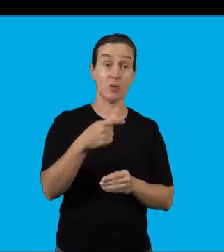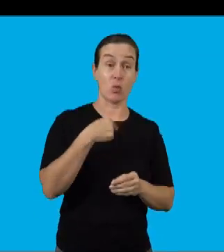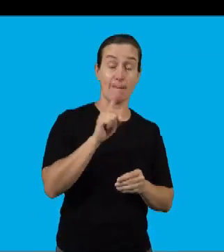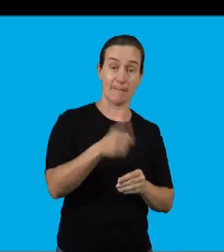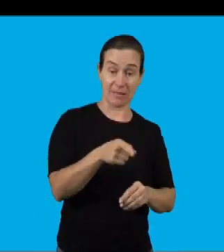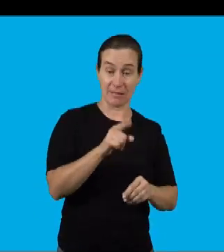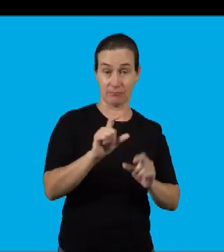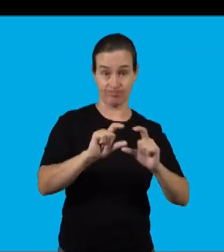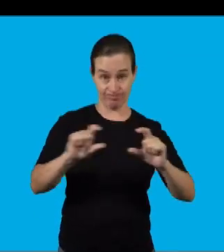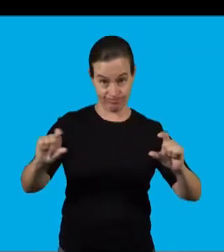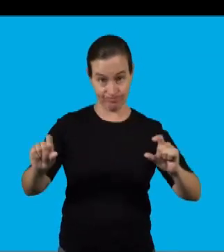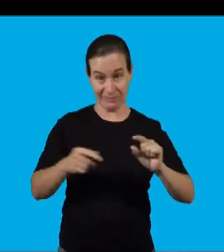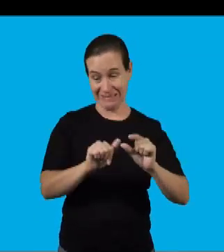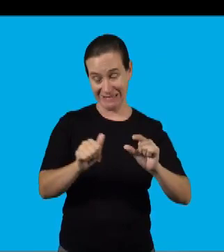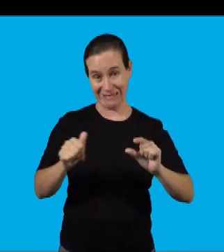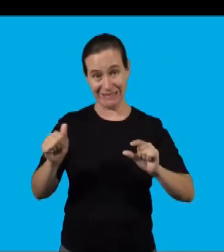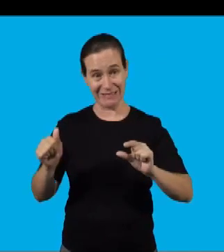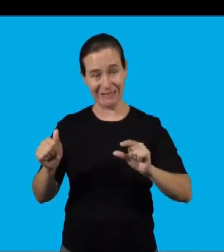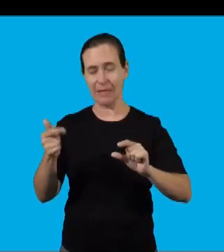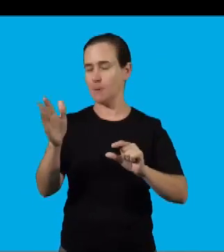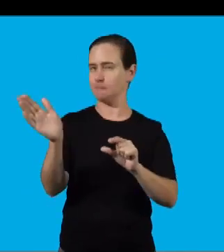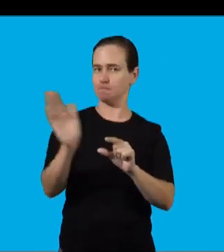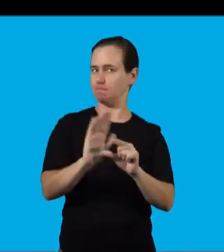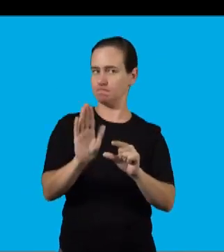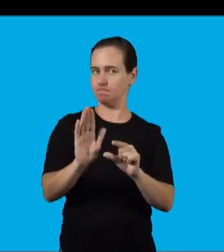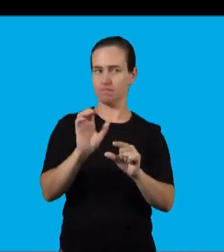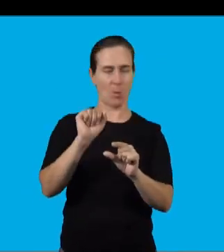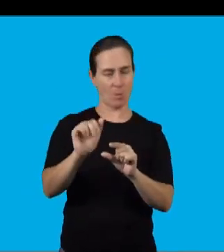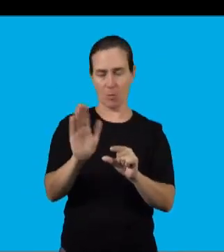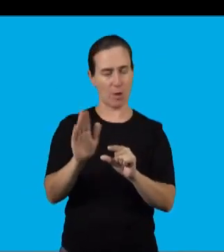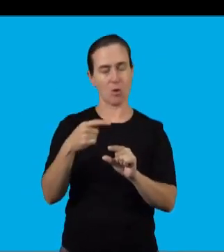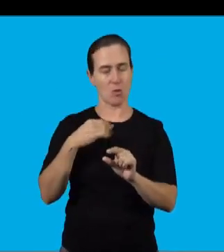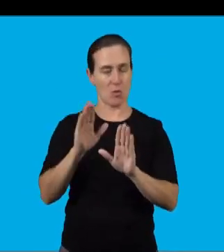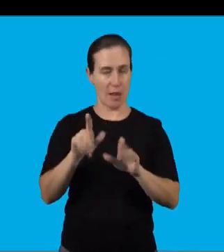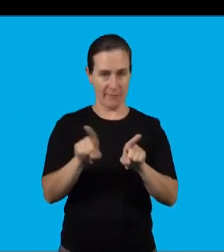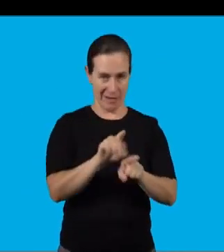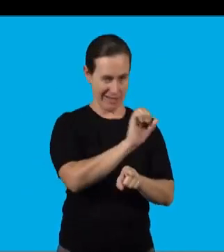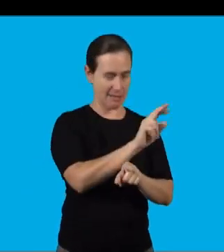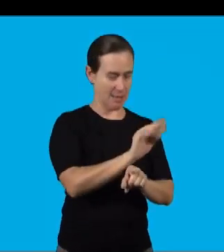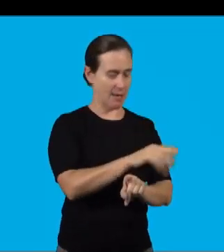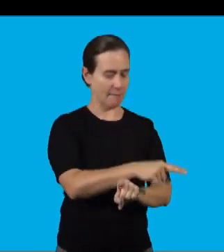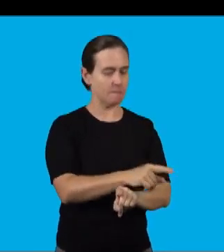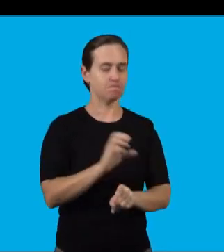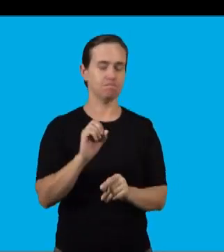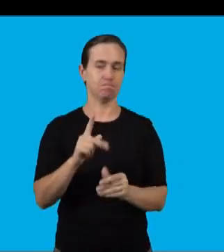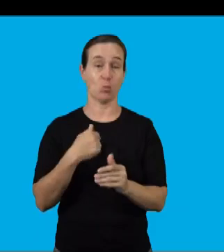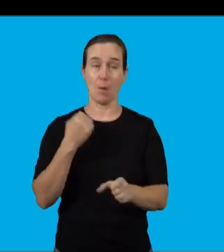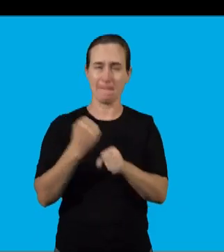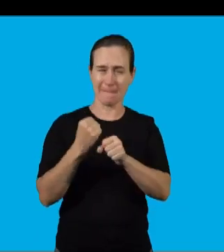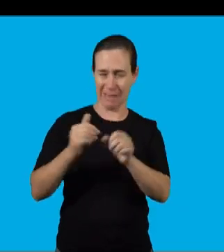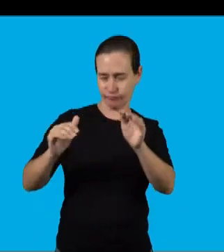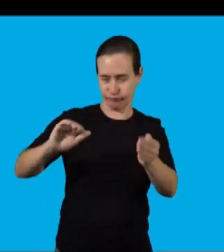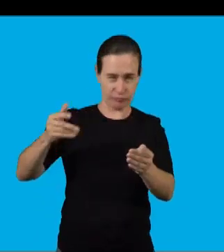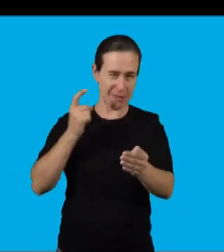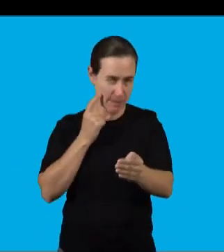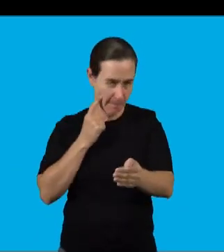throughout the, or we don't actually have to do that. We can keep it as Sn, but when we simplify